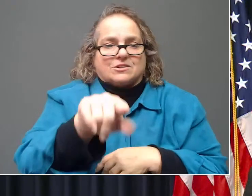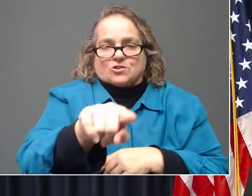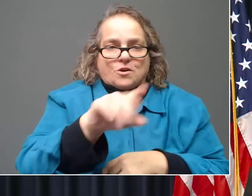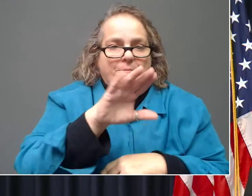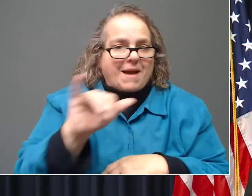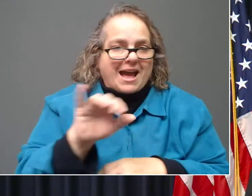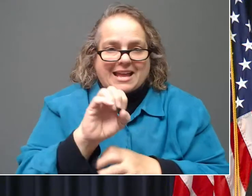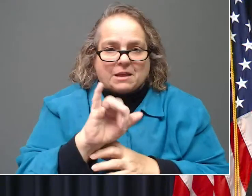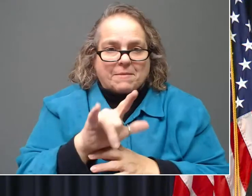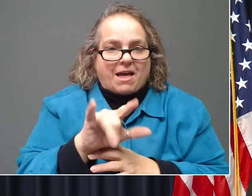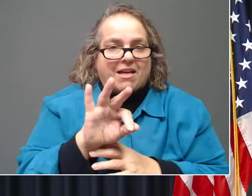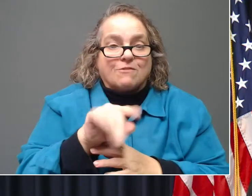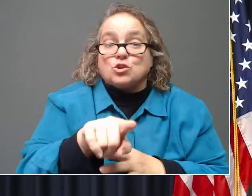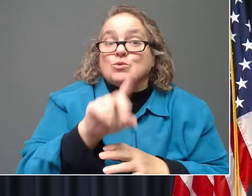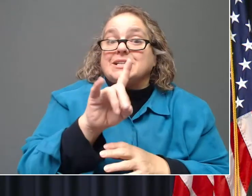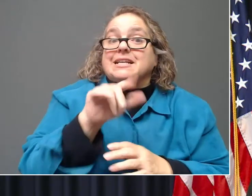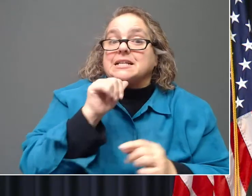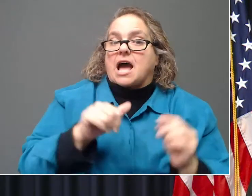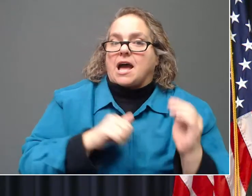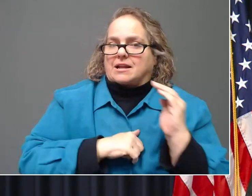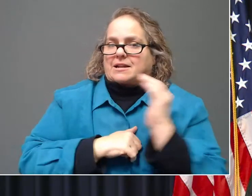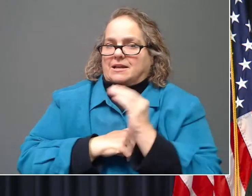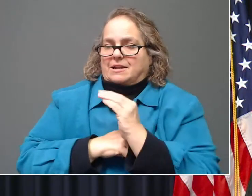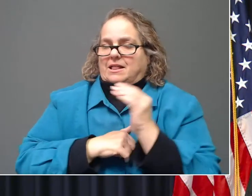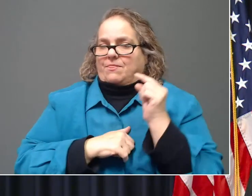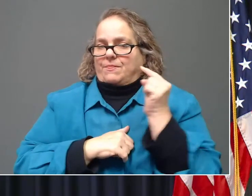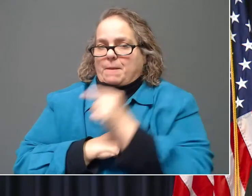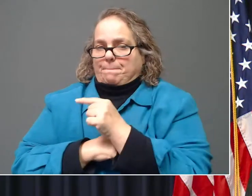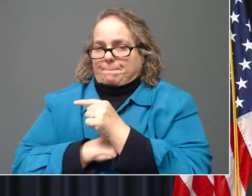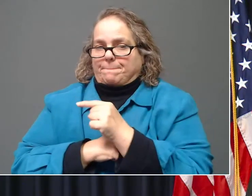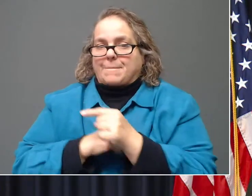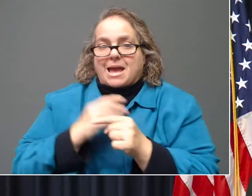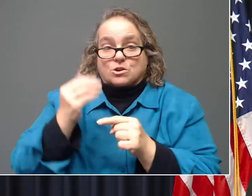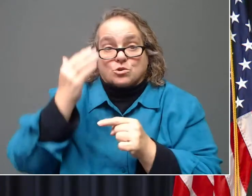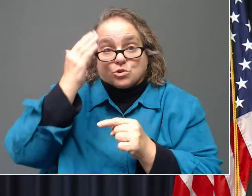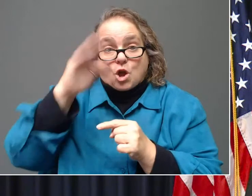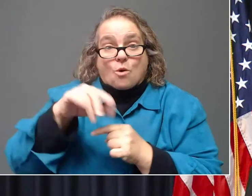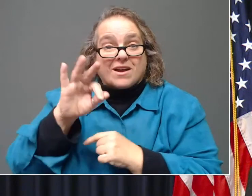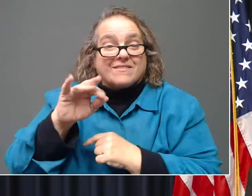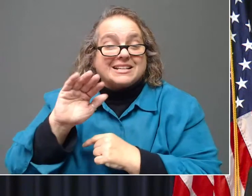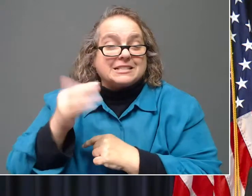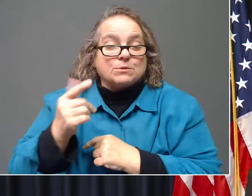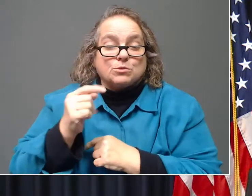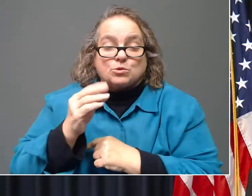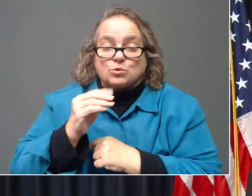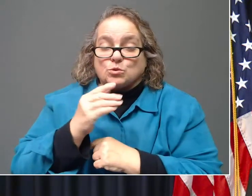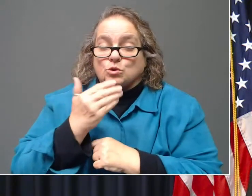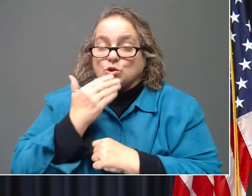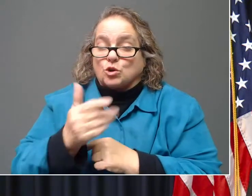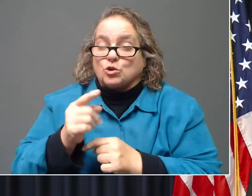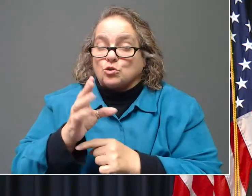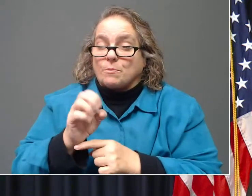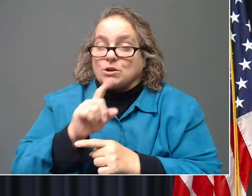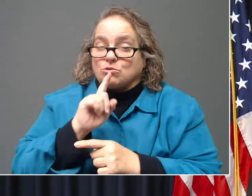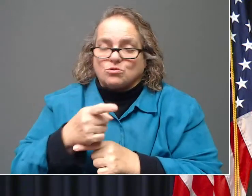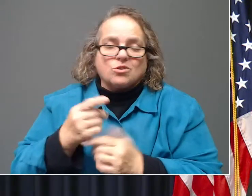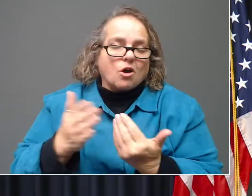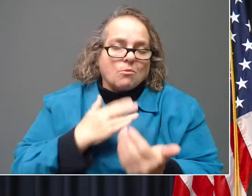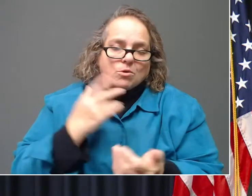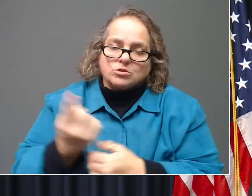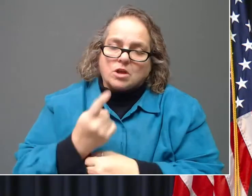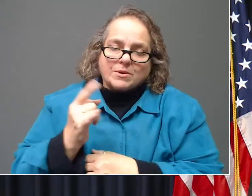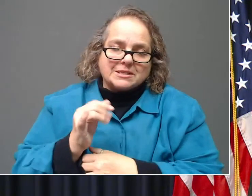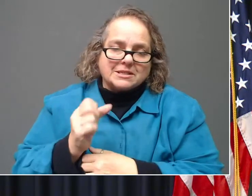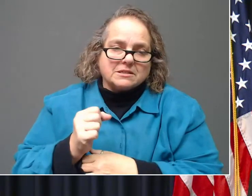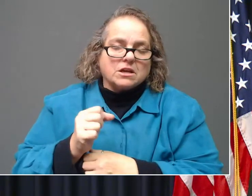out to them. Know that if it seems too good to be true, it almost always is. Go to the website.